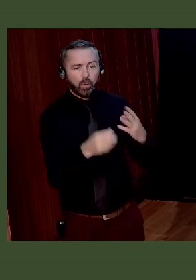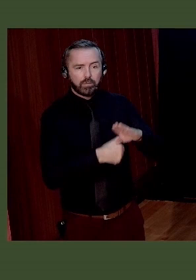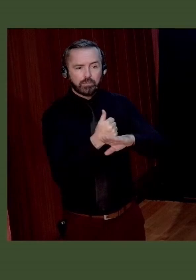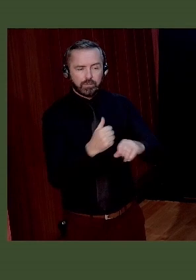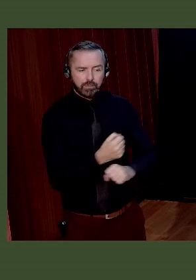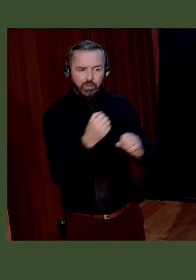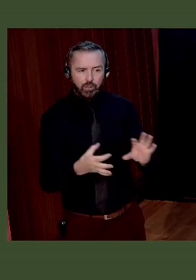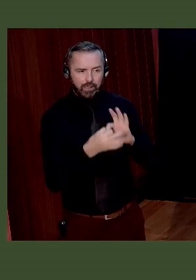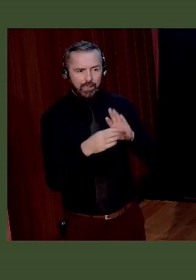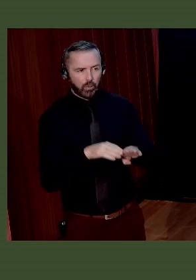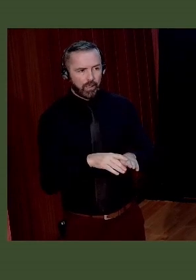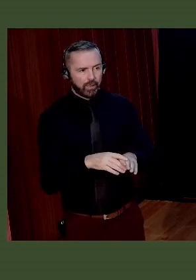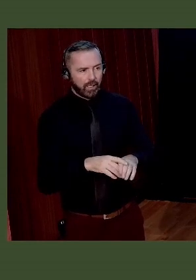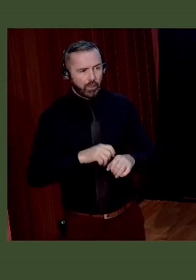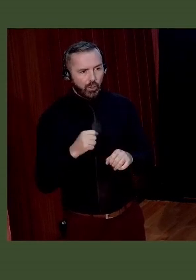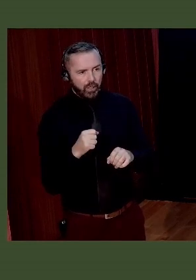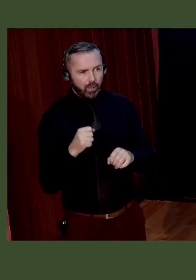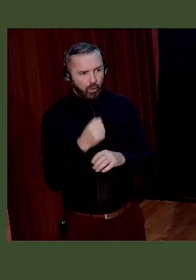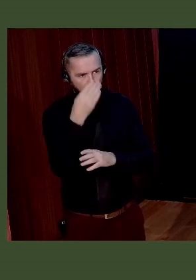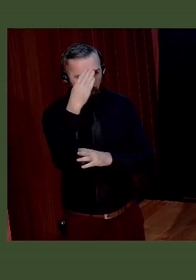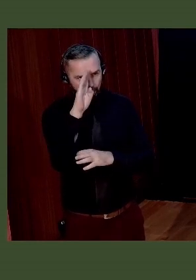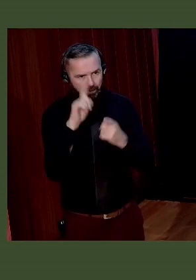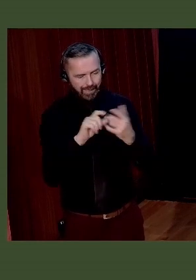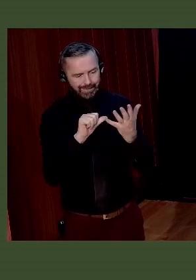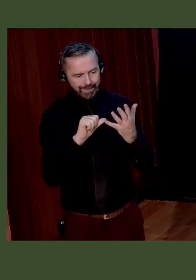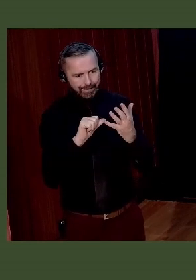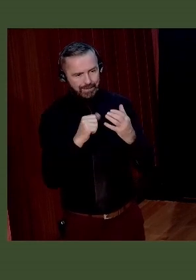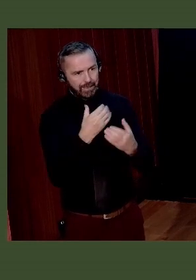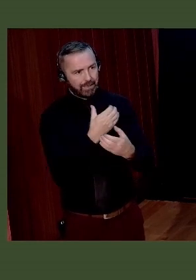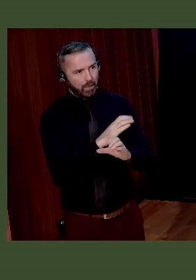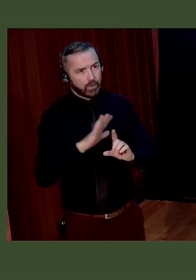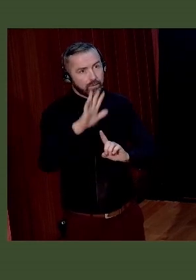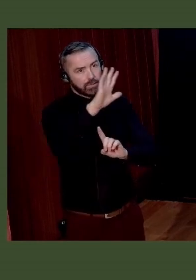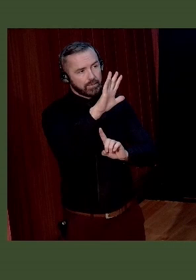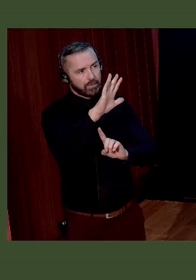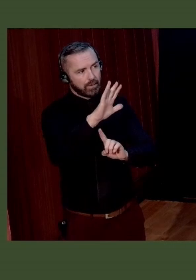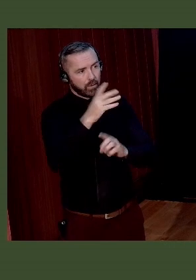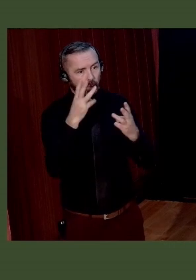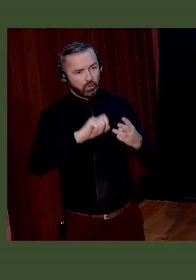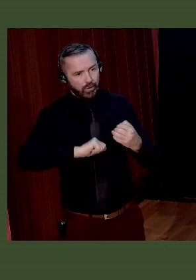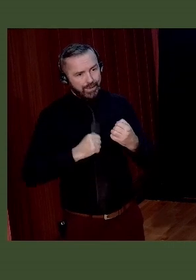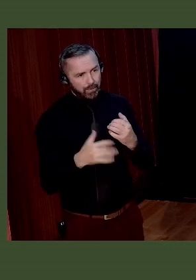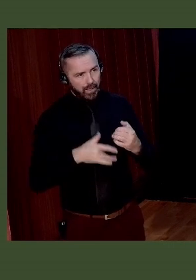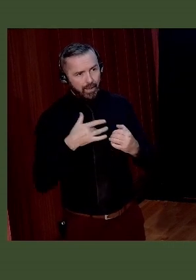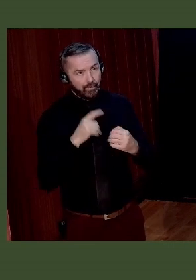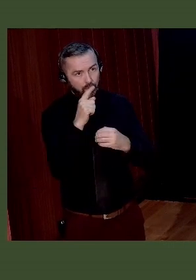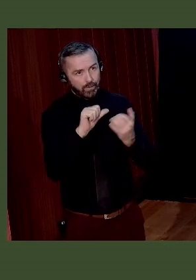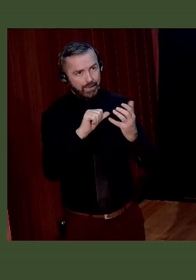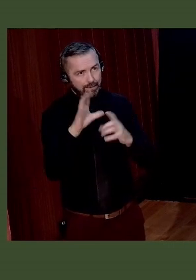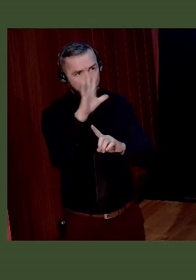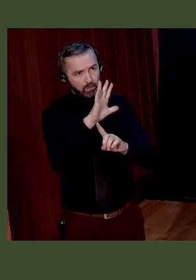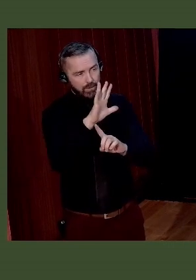between the Donegal Gaeltacht and the six counties, in order to keep the Irish language alive in the six counties. To that